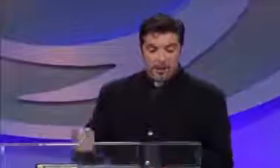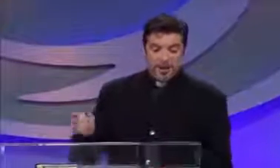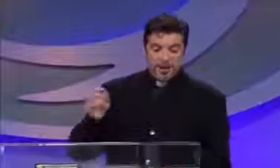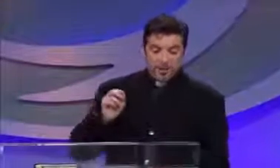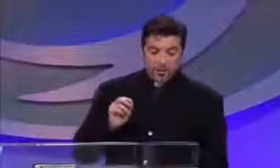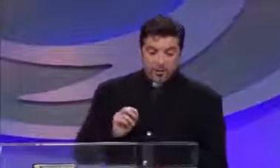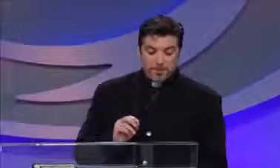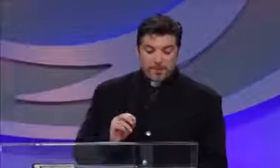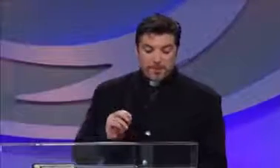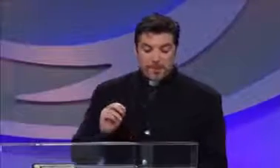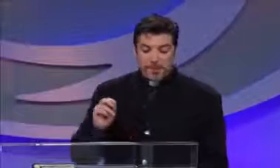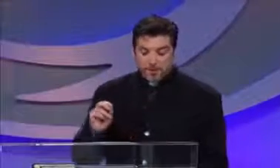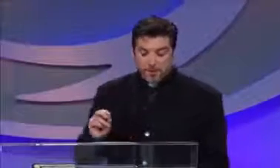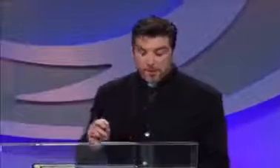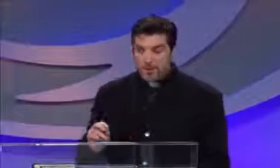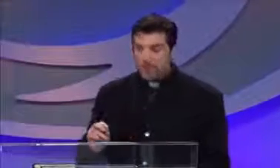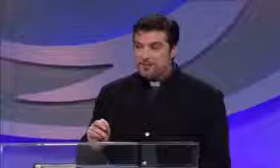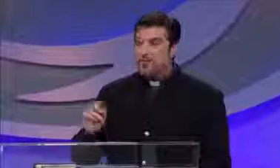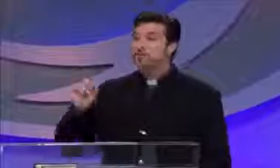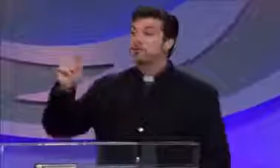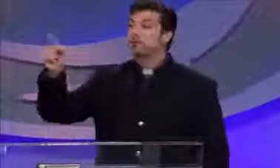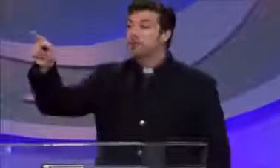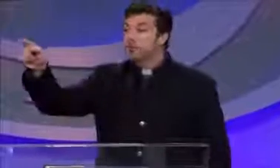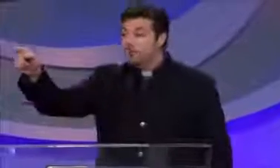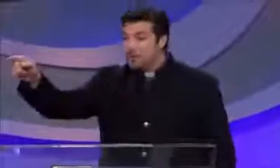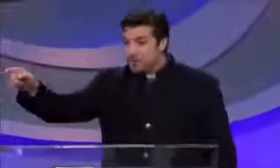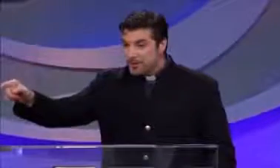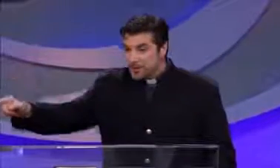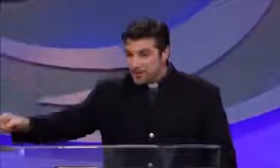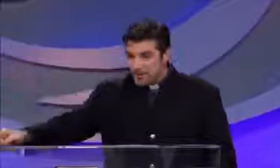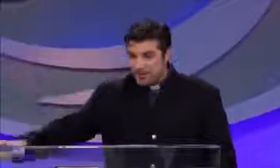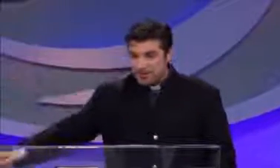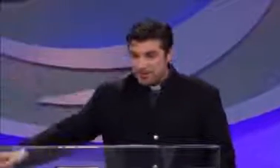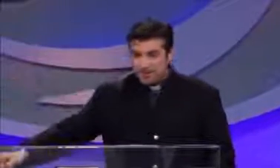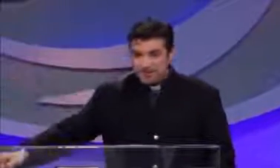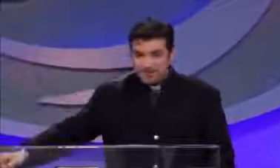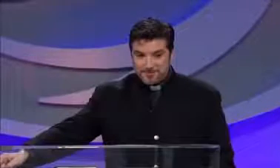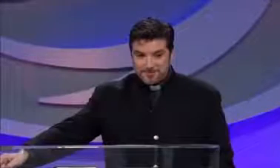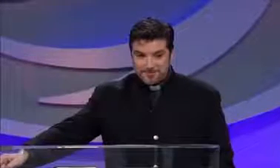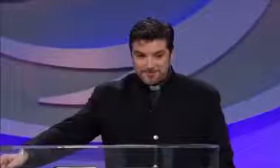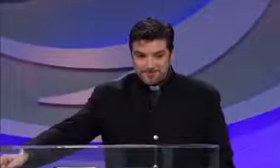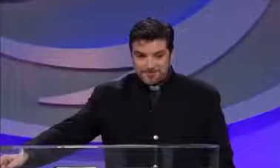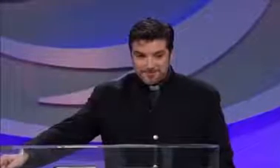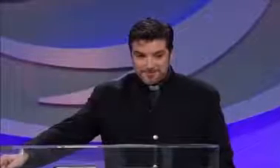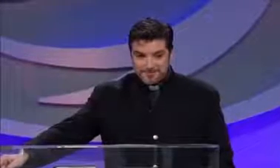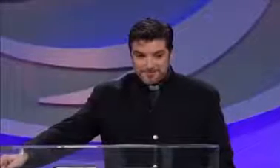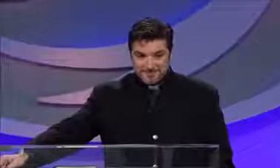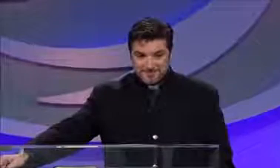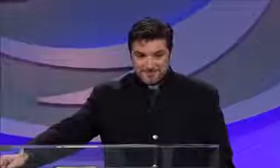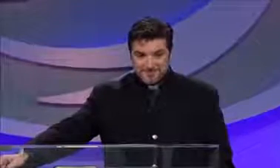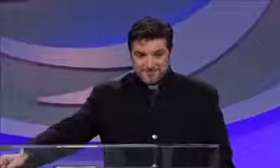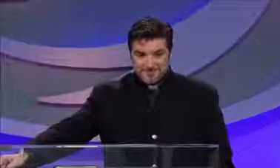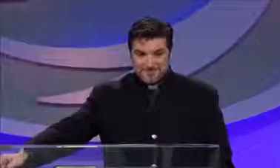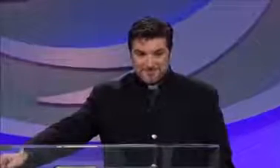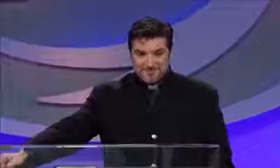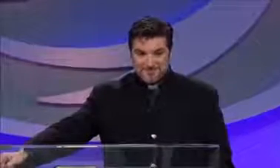hearts while equipping and calling us to good works.